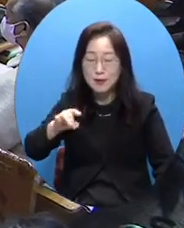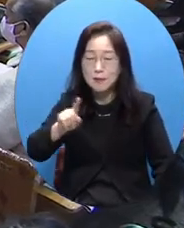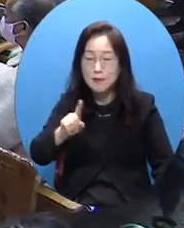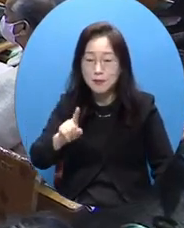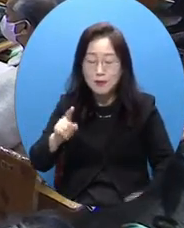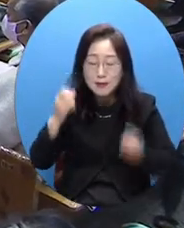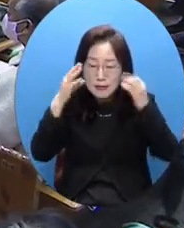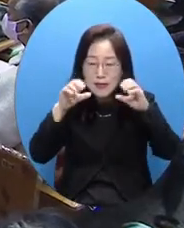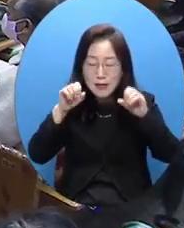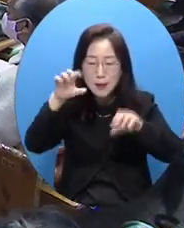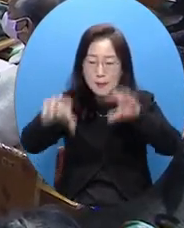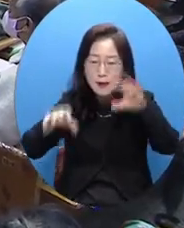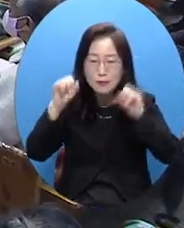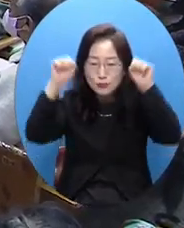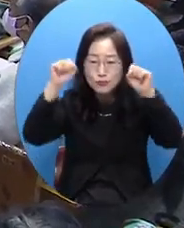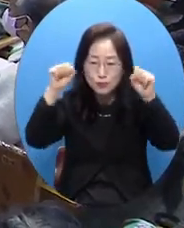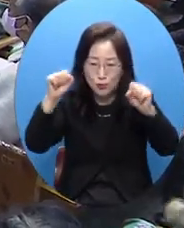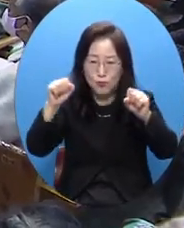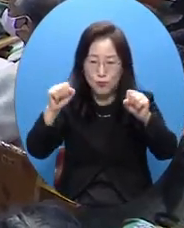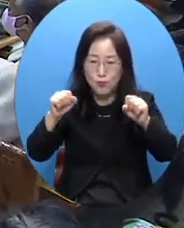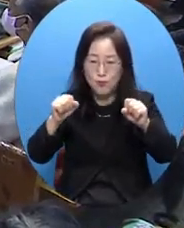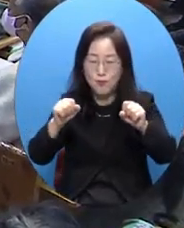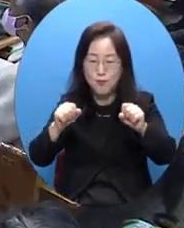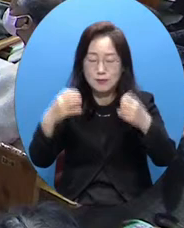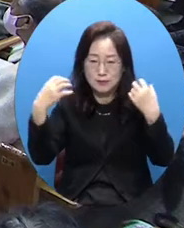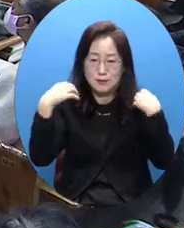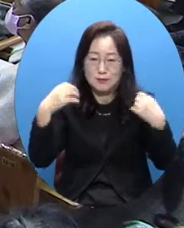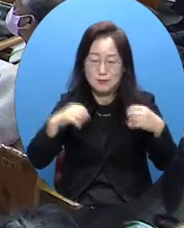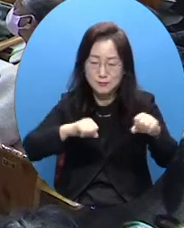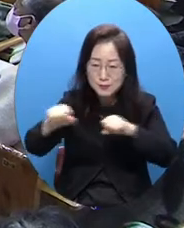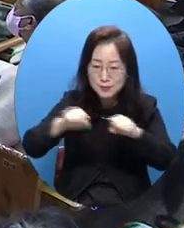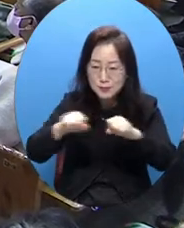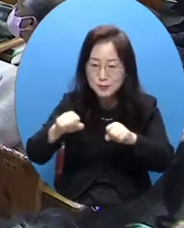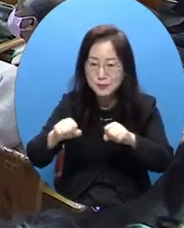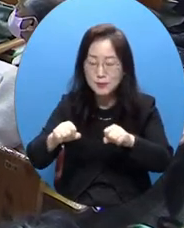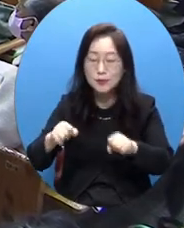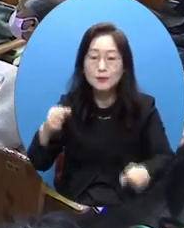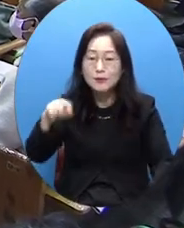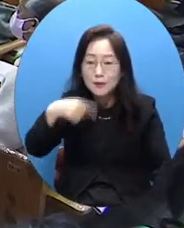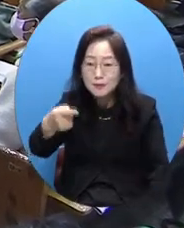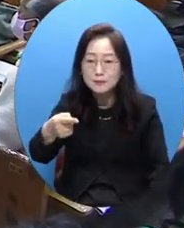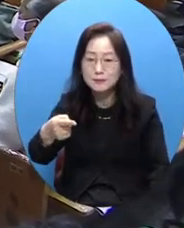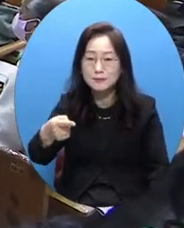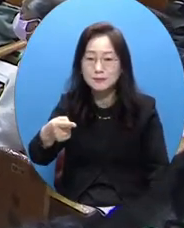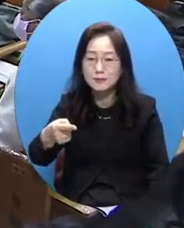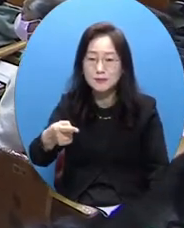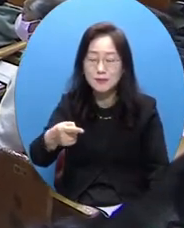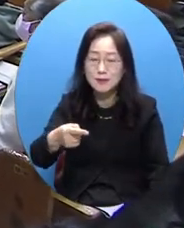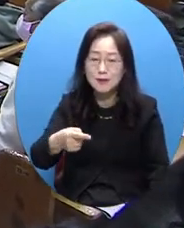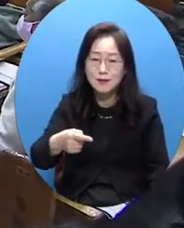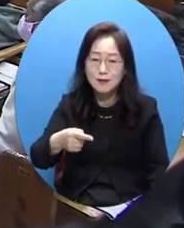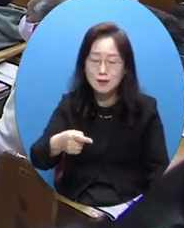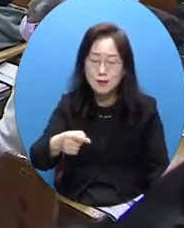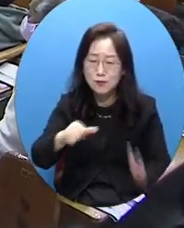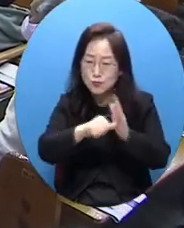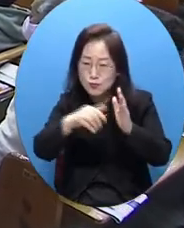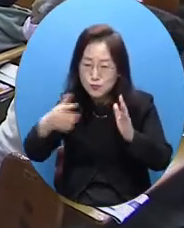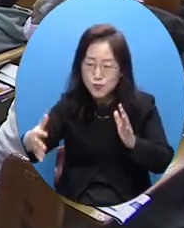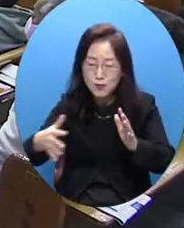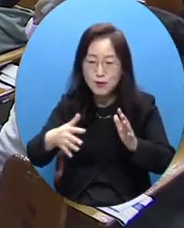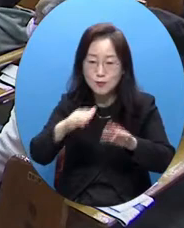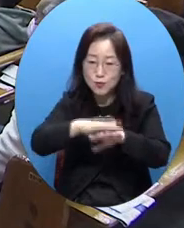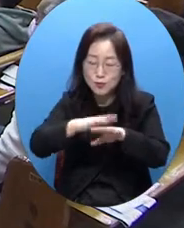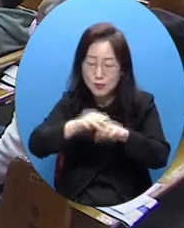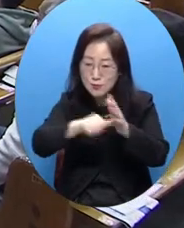able to go there and and study after finishing his education